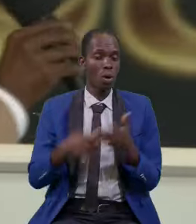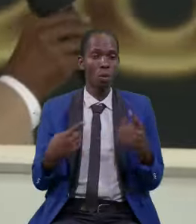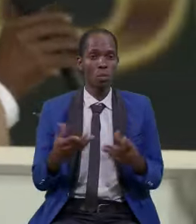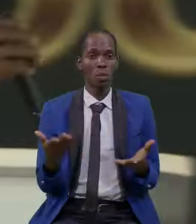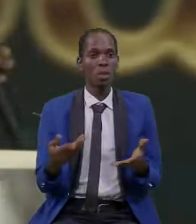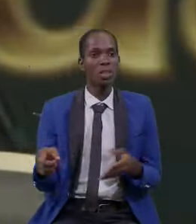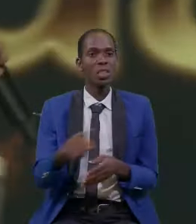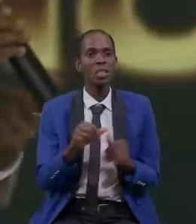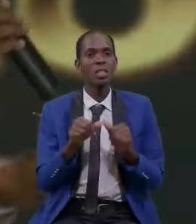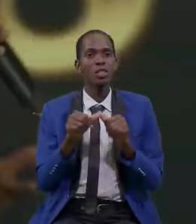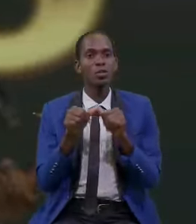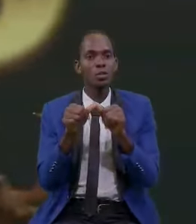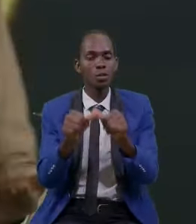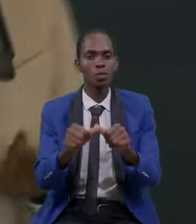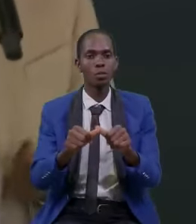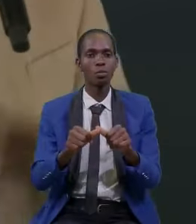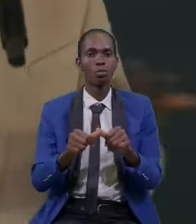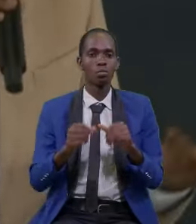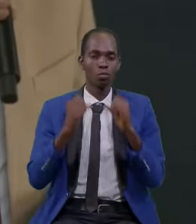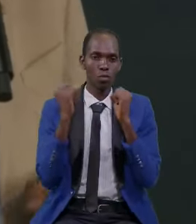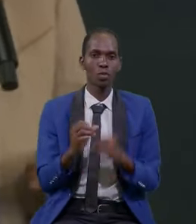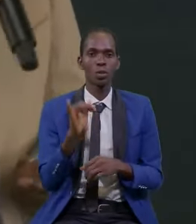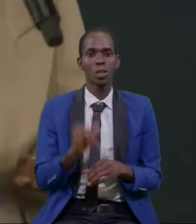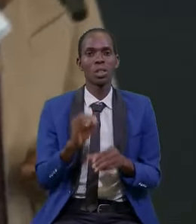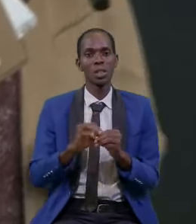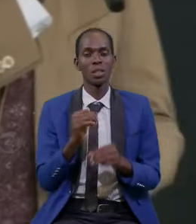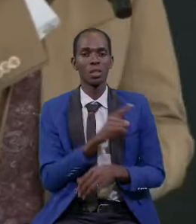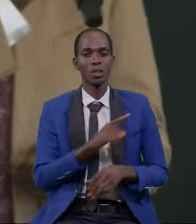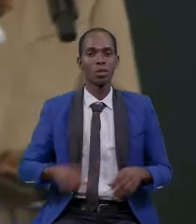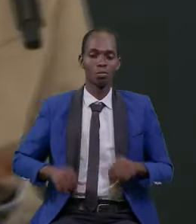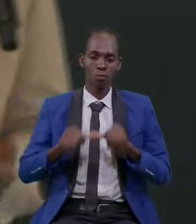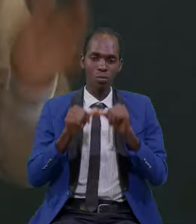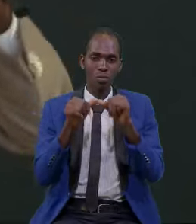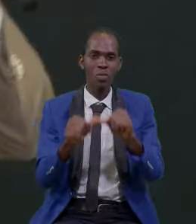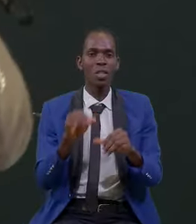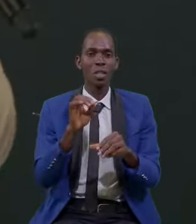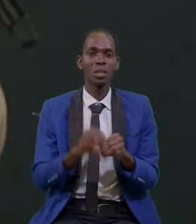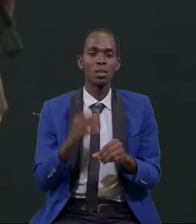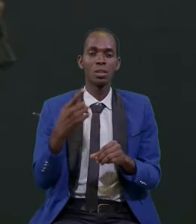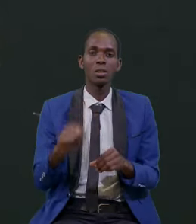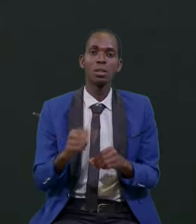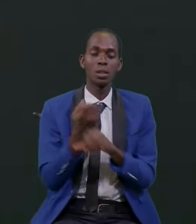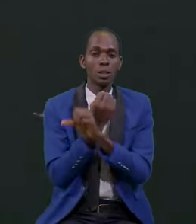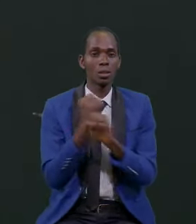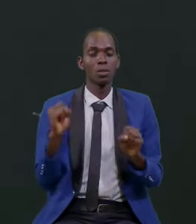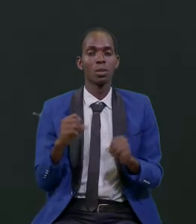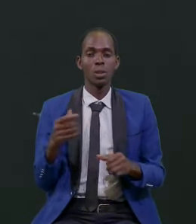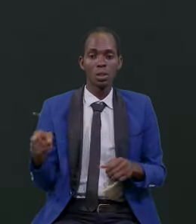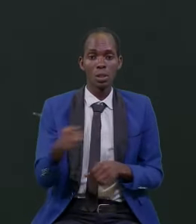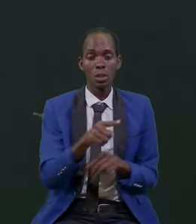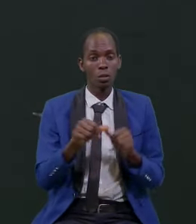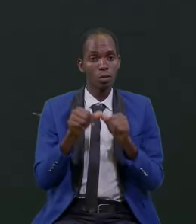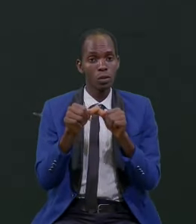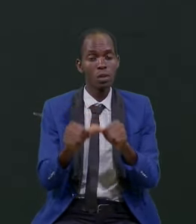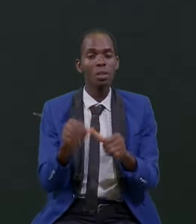They continued in the Lord. They continued in his salvation. They continued in